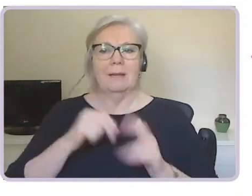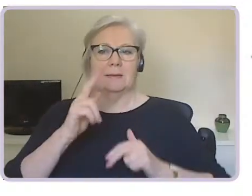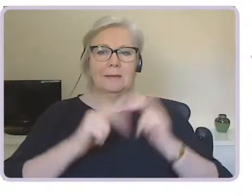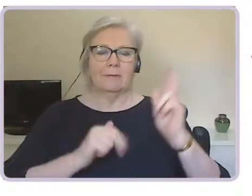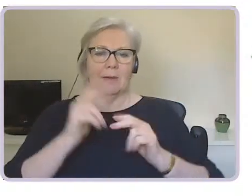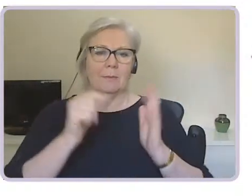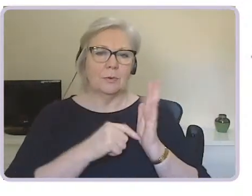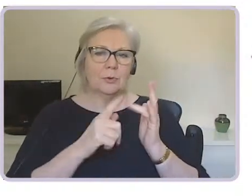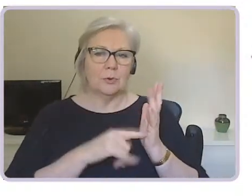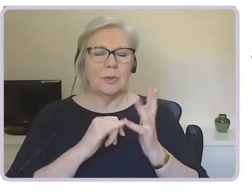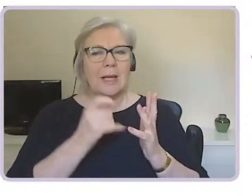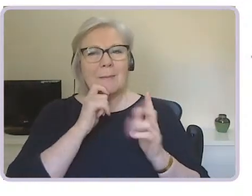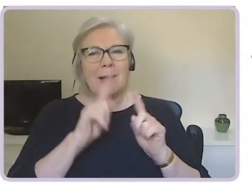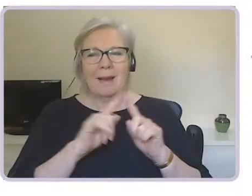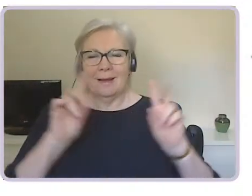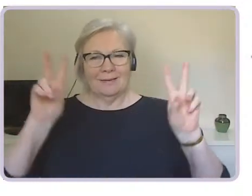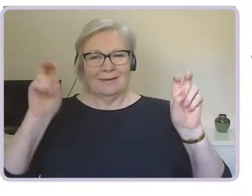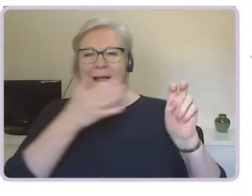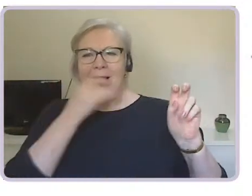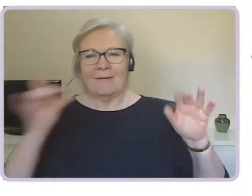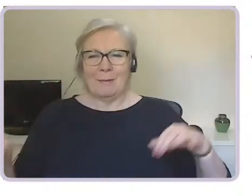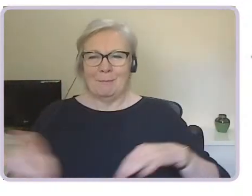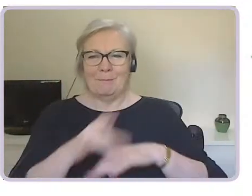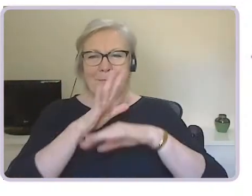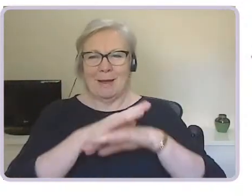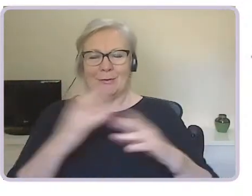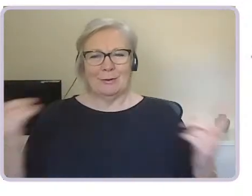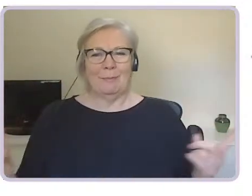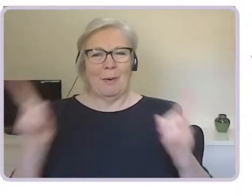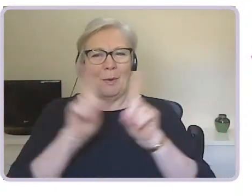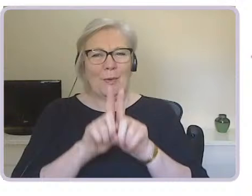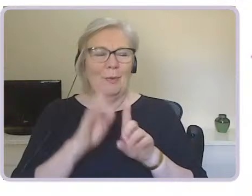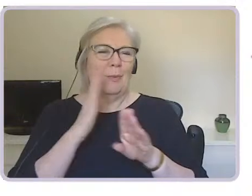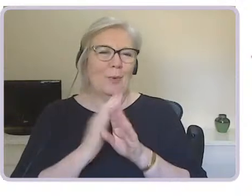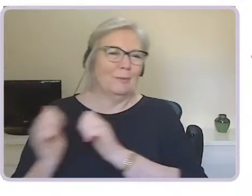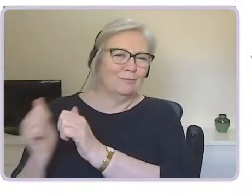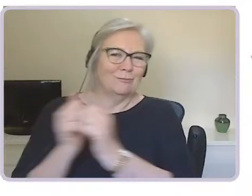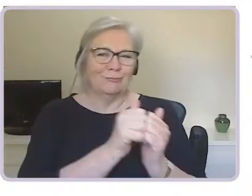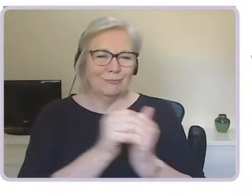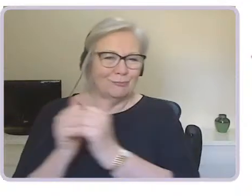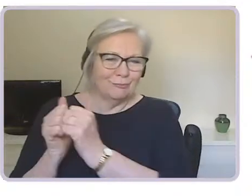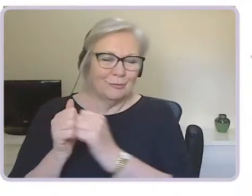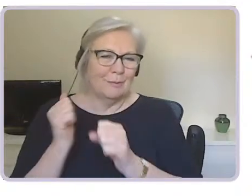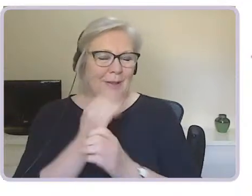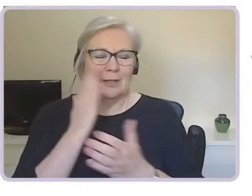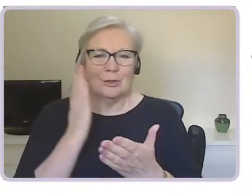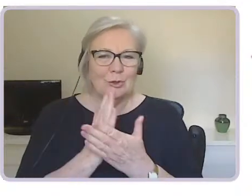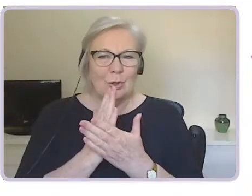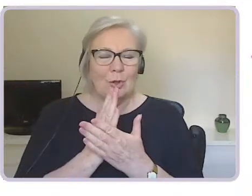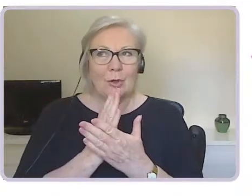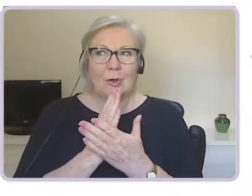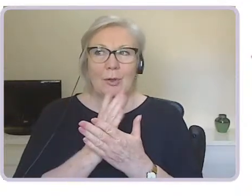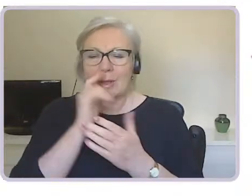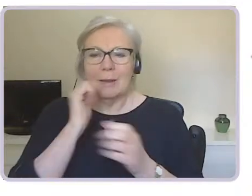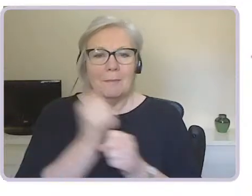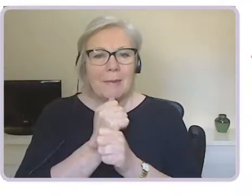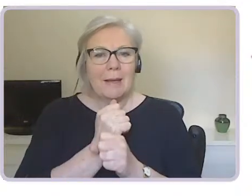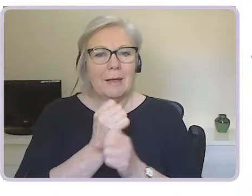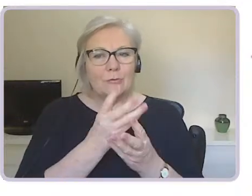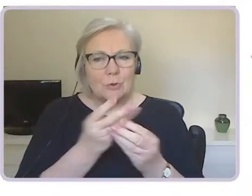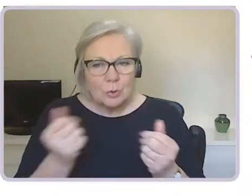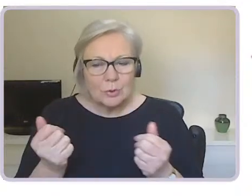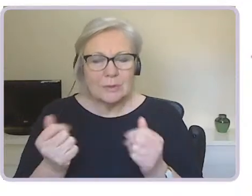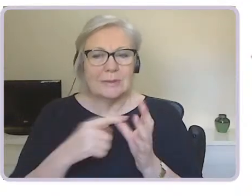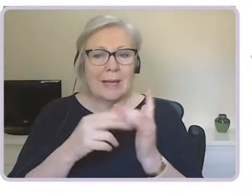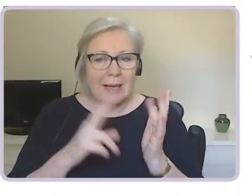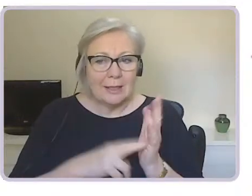lovely marriage of the two skill sets where we can work together to make sure that we can make resources and actions available to